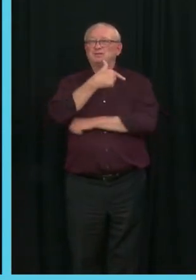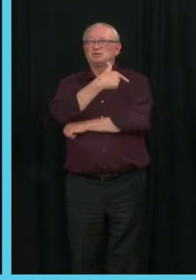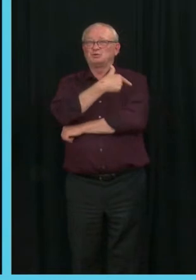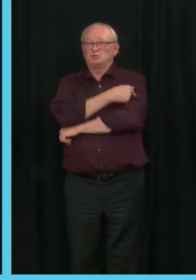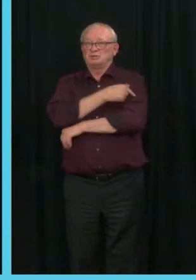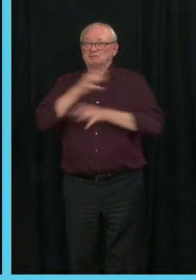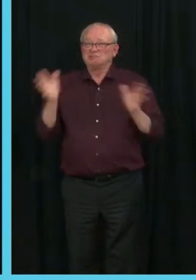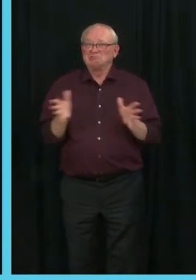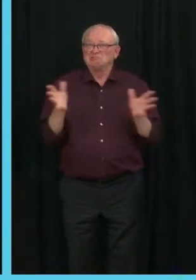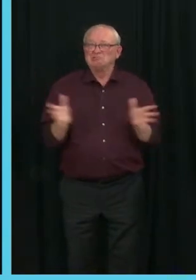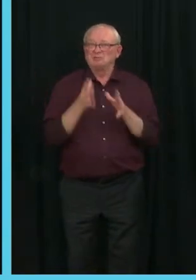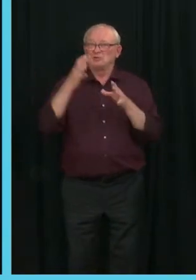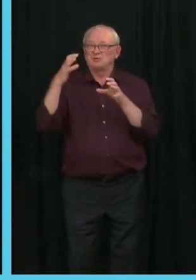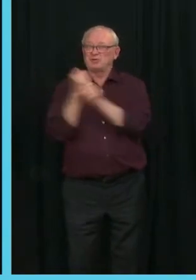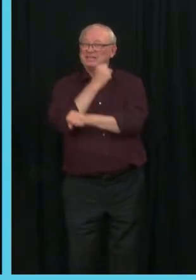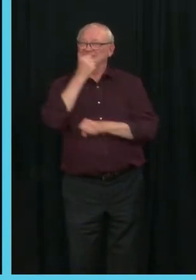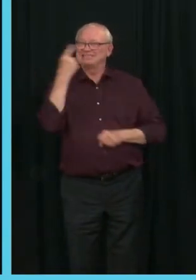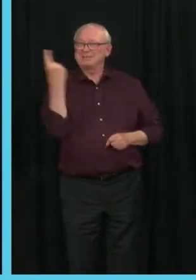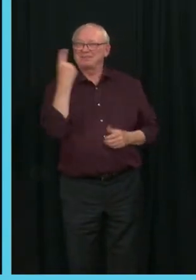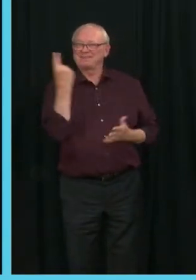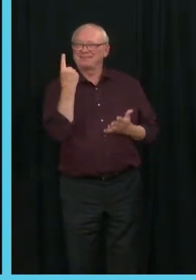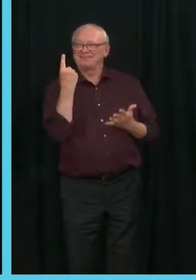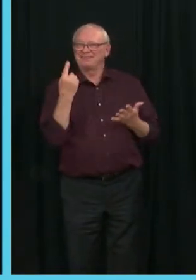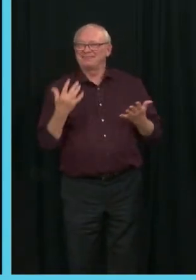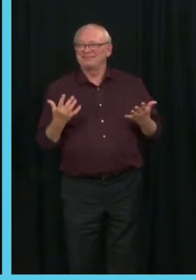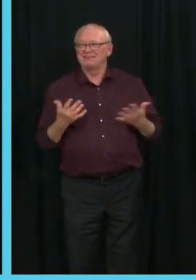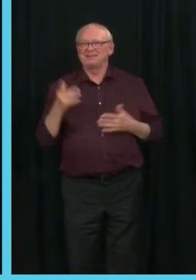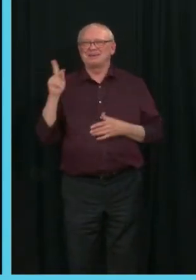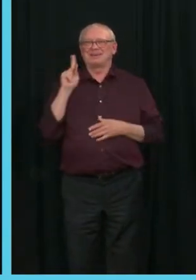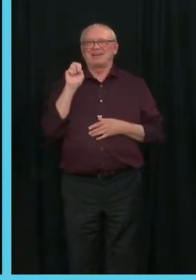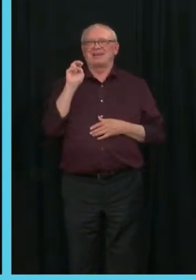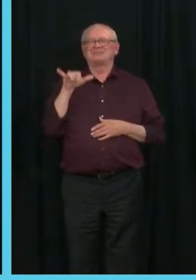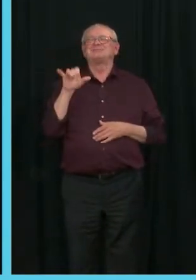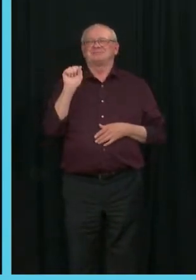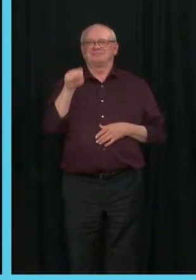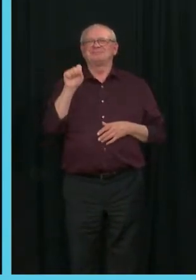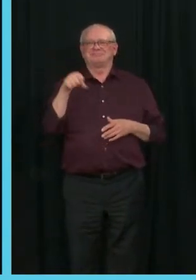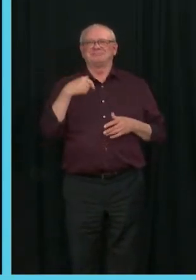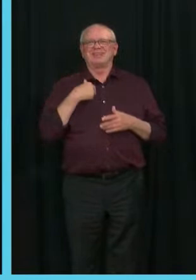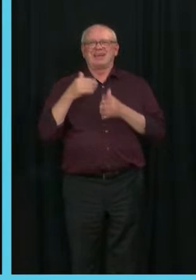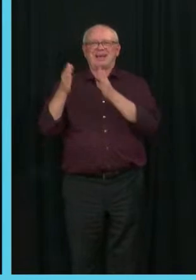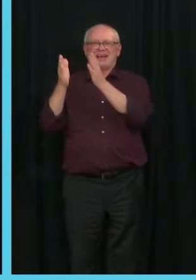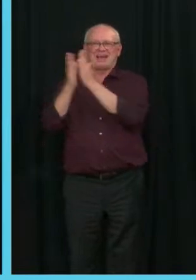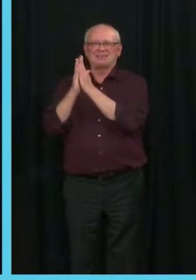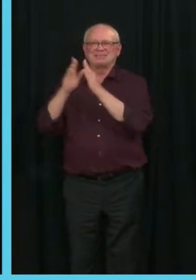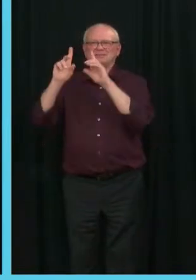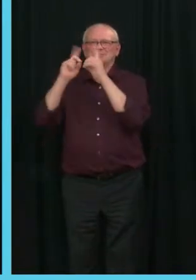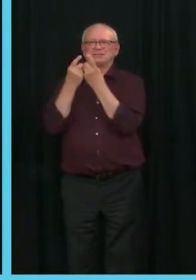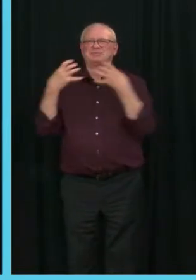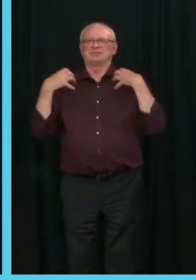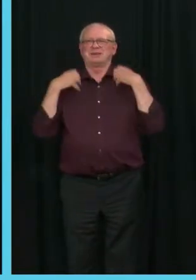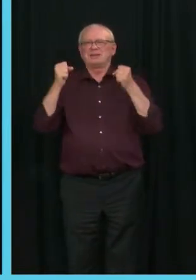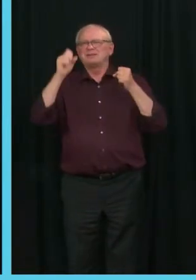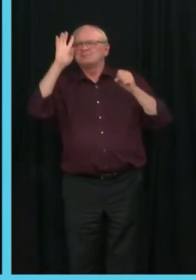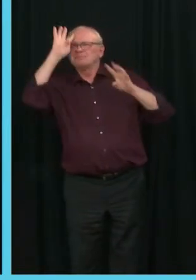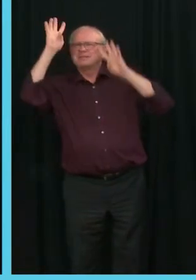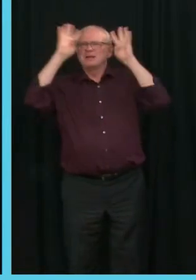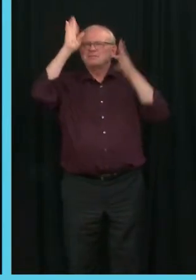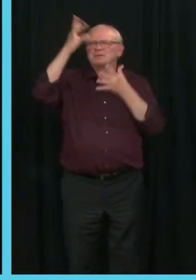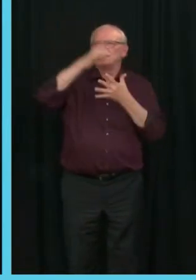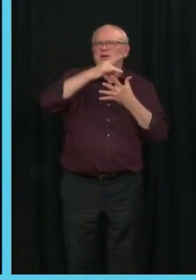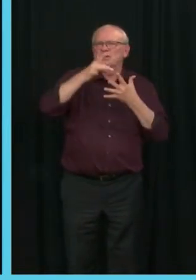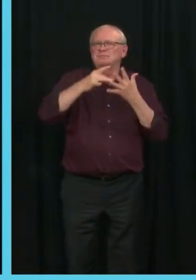are. I asked the Department of Health to come forward with options on incentives, including a possible